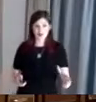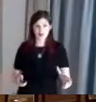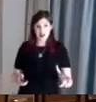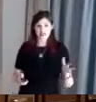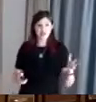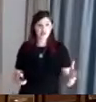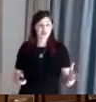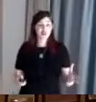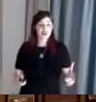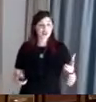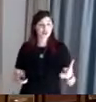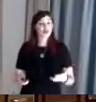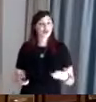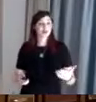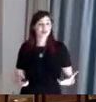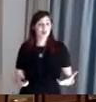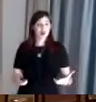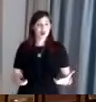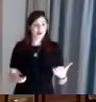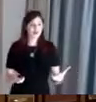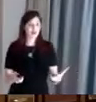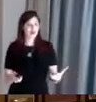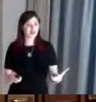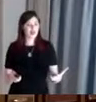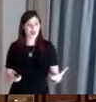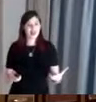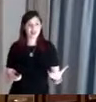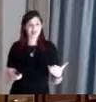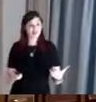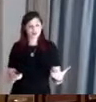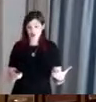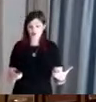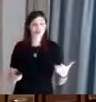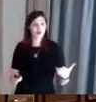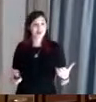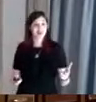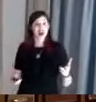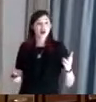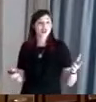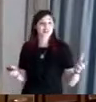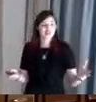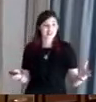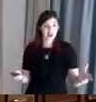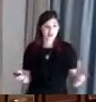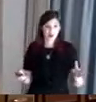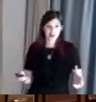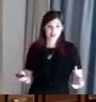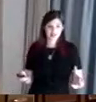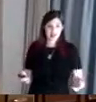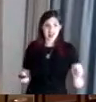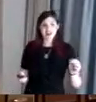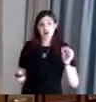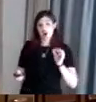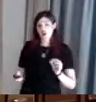of coins. And specifically, just a few months ago, researchers discovered that the customers of Starbucks in Argentina, of all